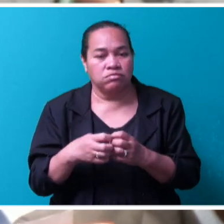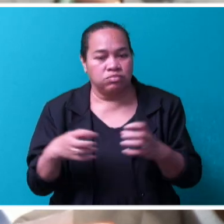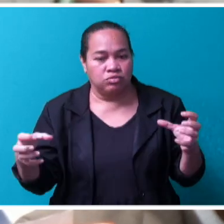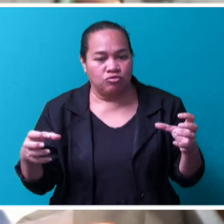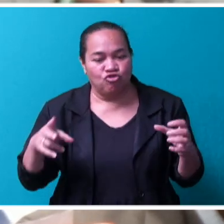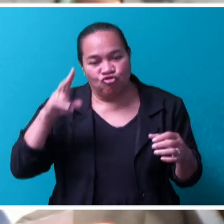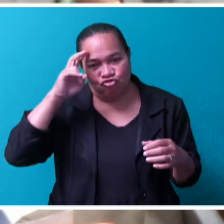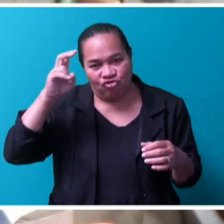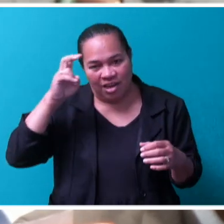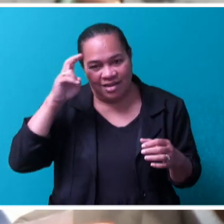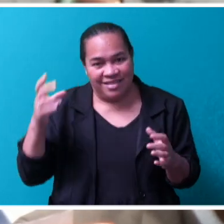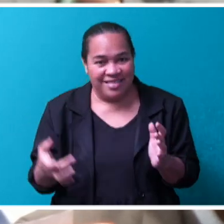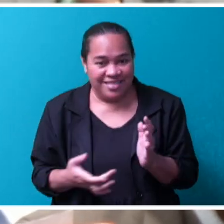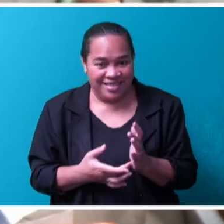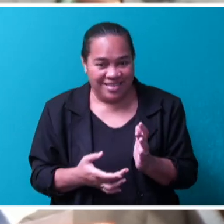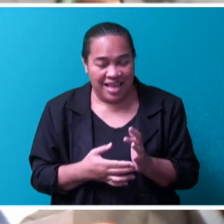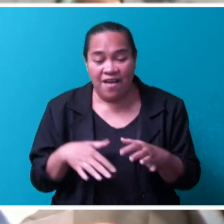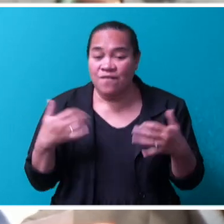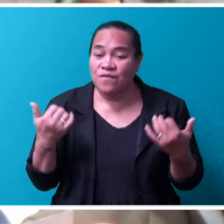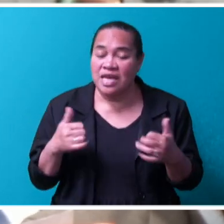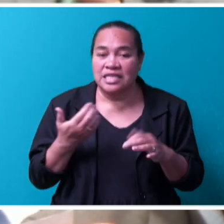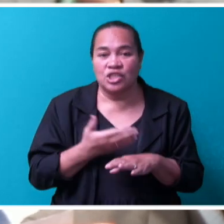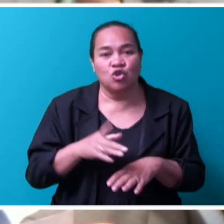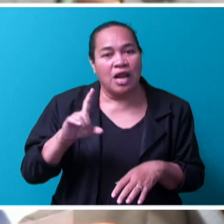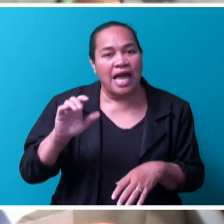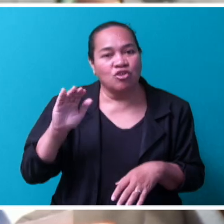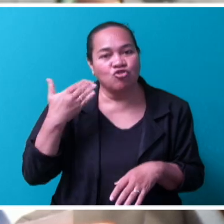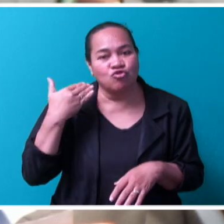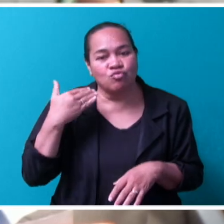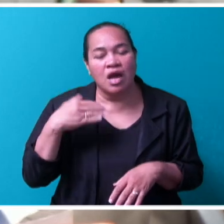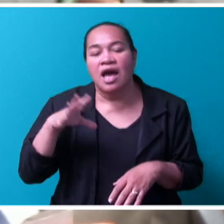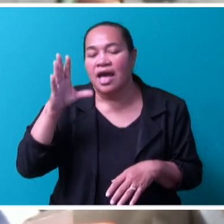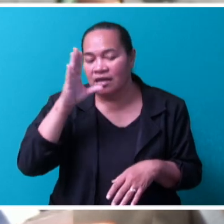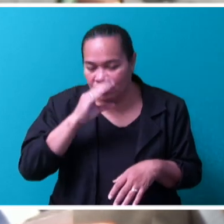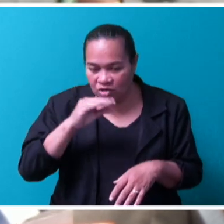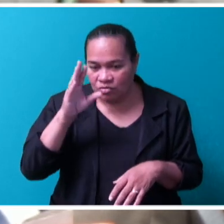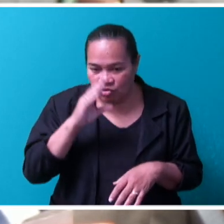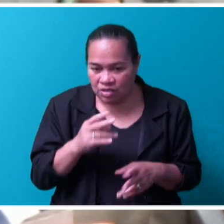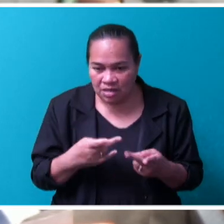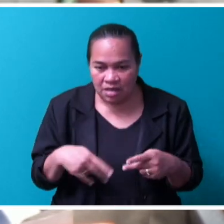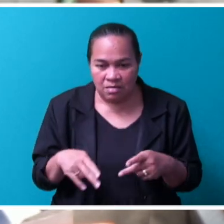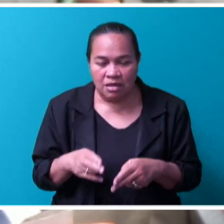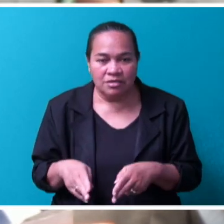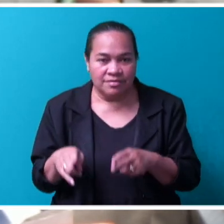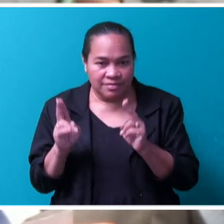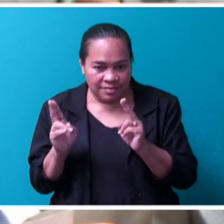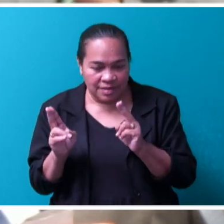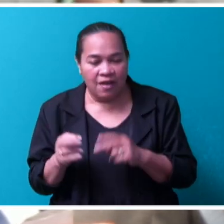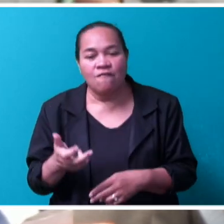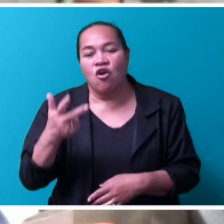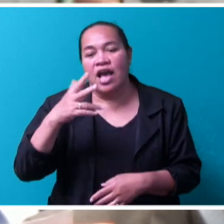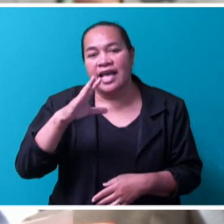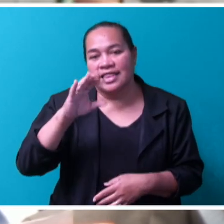technical training, completed a new classroom block and dormitories for approximately 80